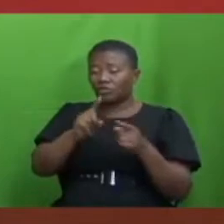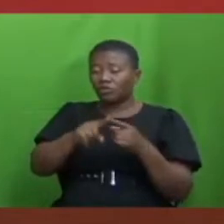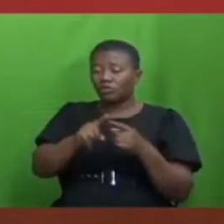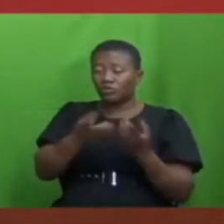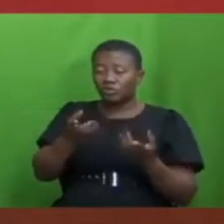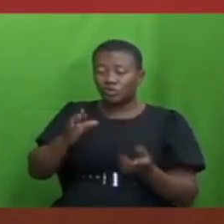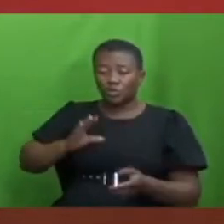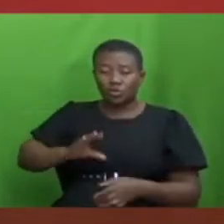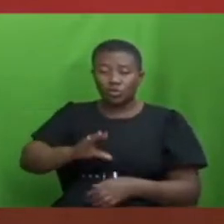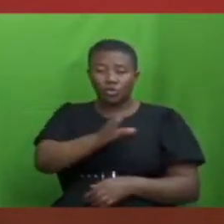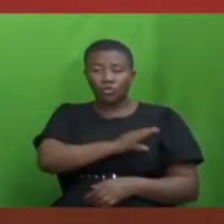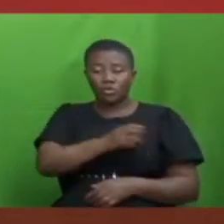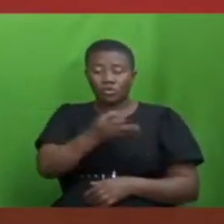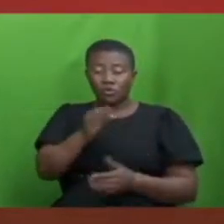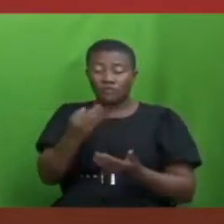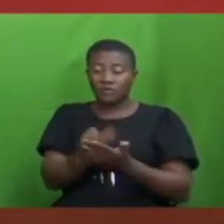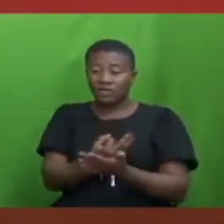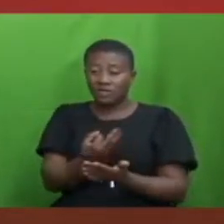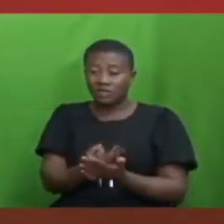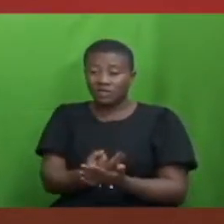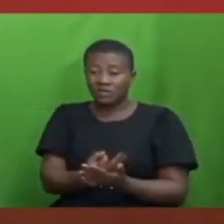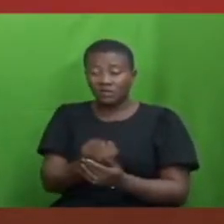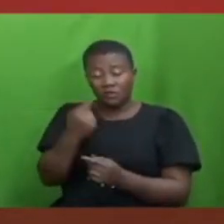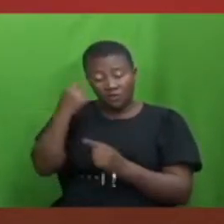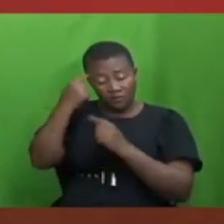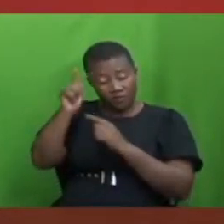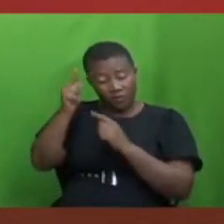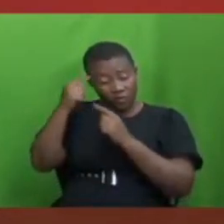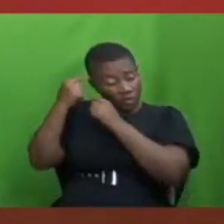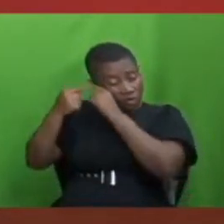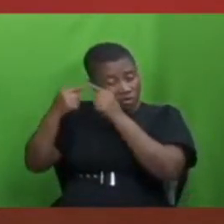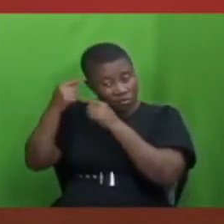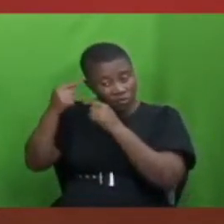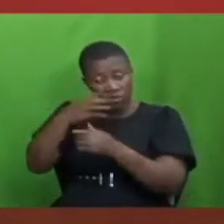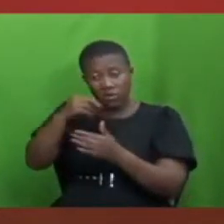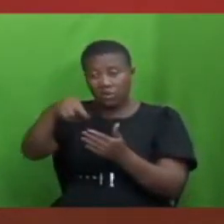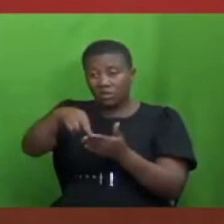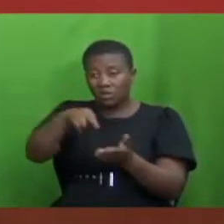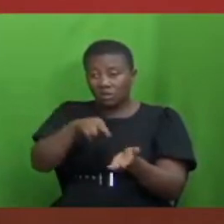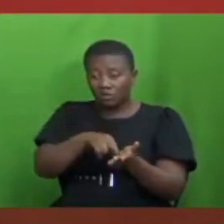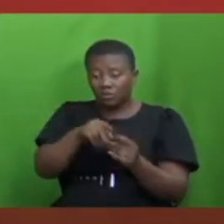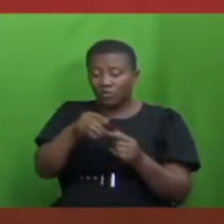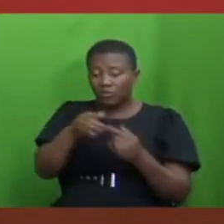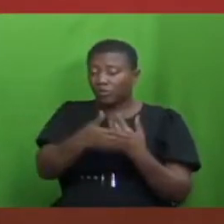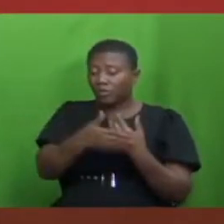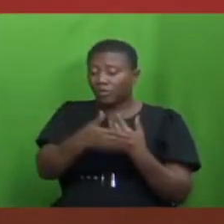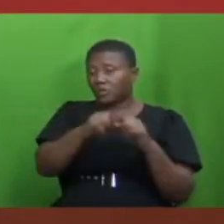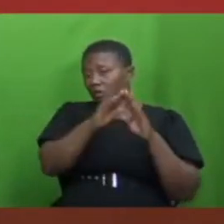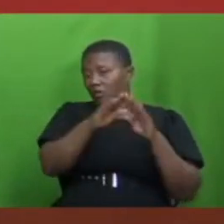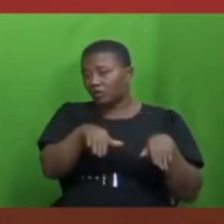Committee of Finance for consideration and report to the House.